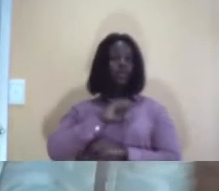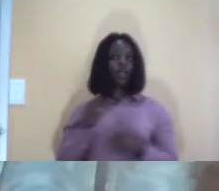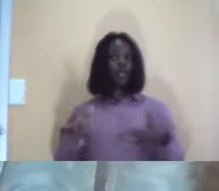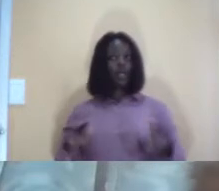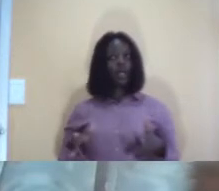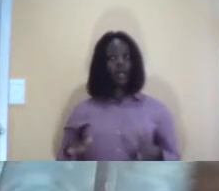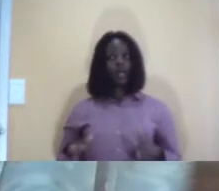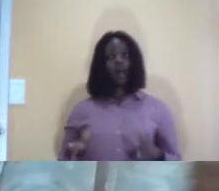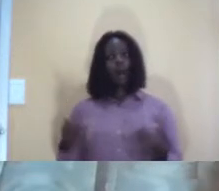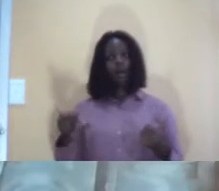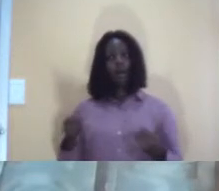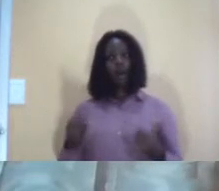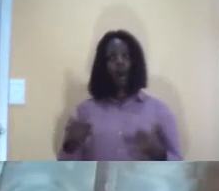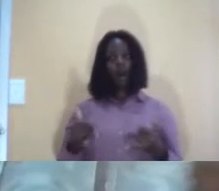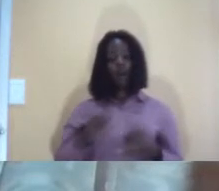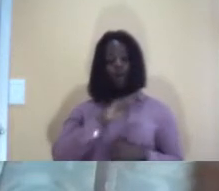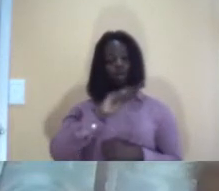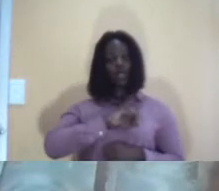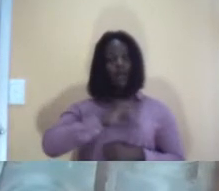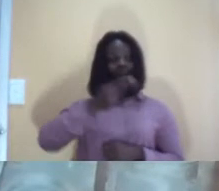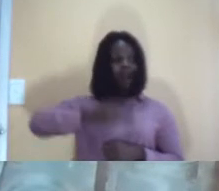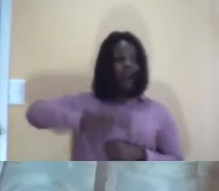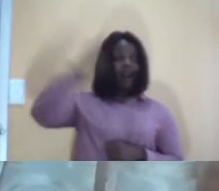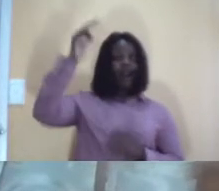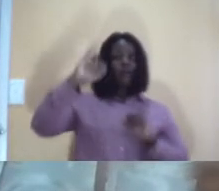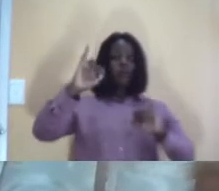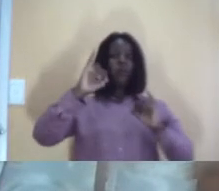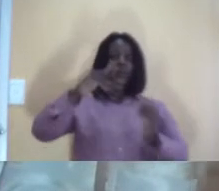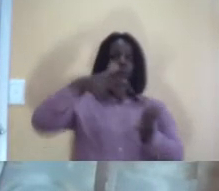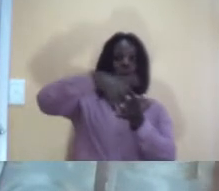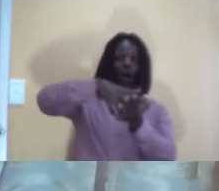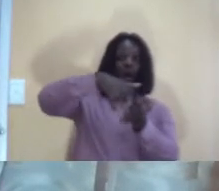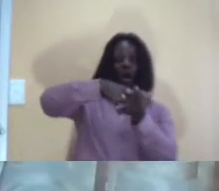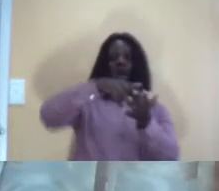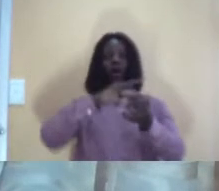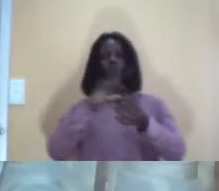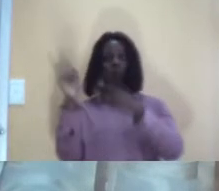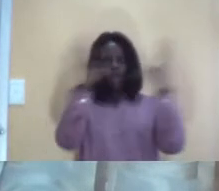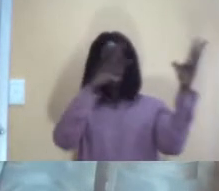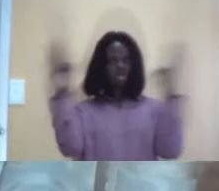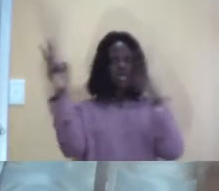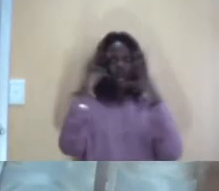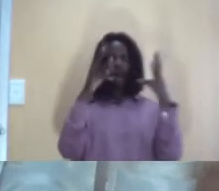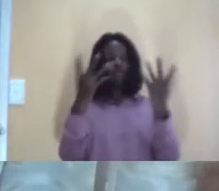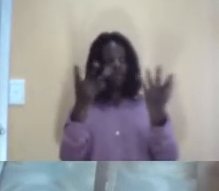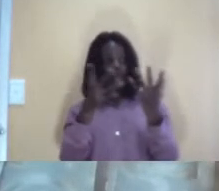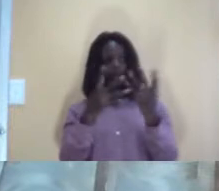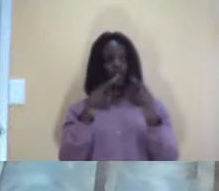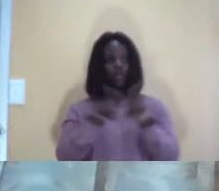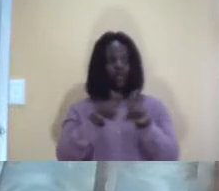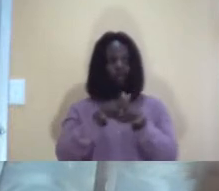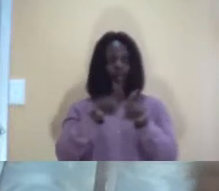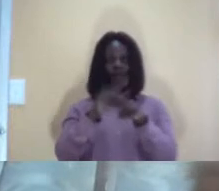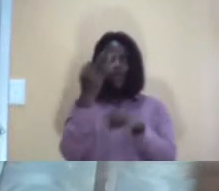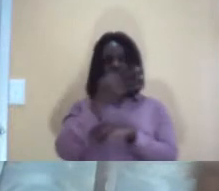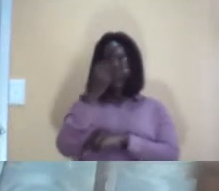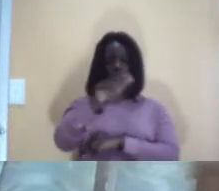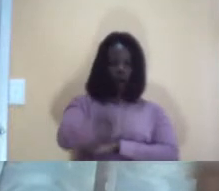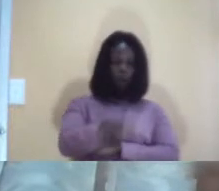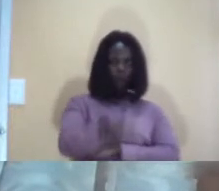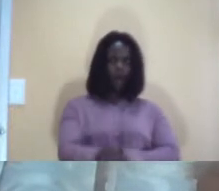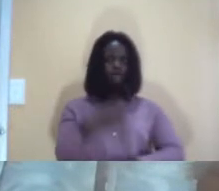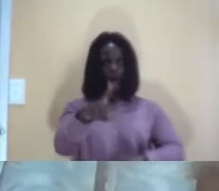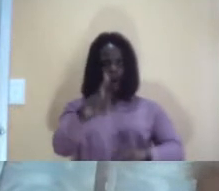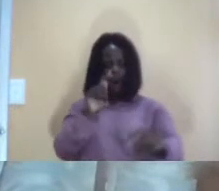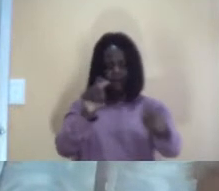ranked the highest province that is most vulnerable to climate change and the third lowest in adaptive